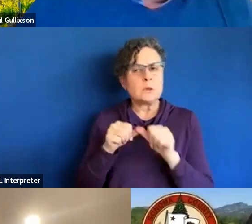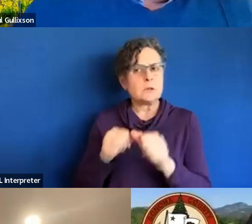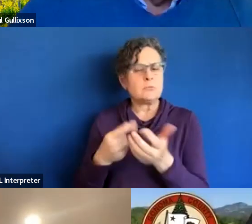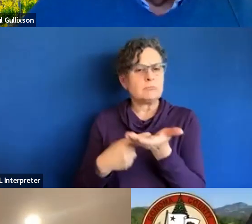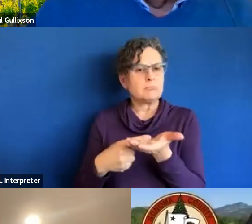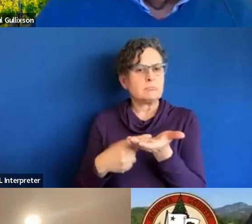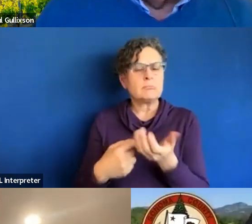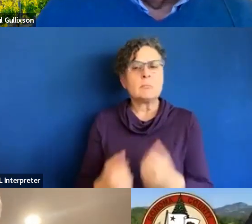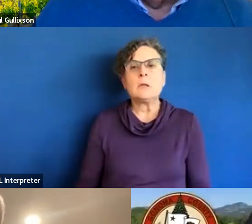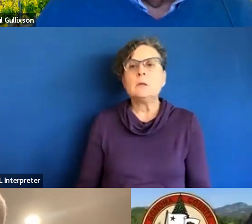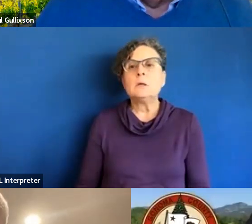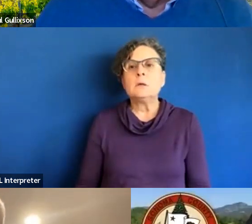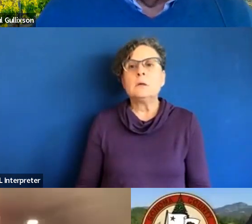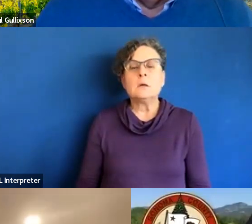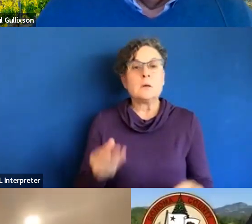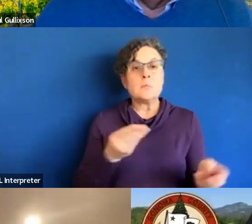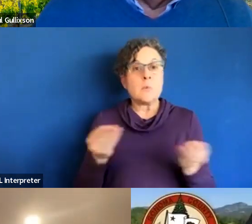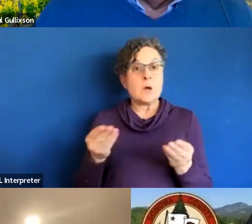Okay, Chair Corsi, I think